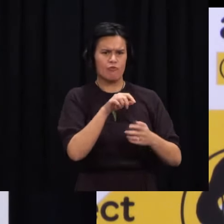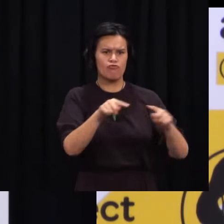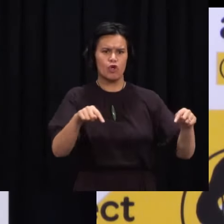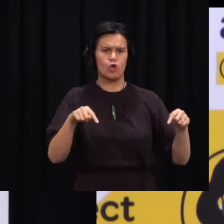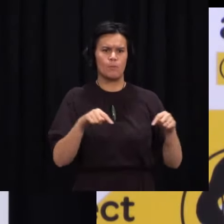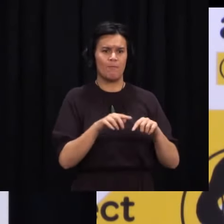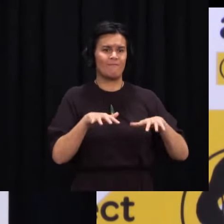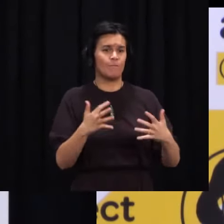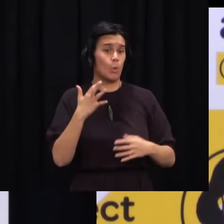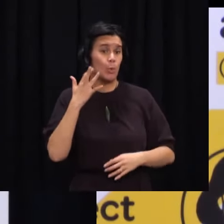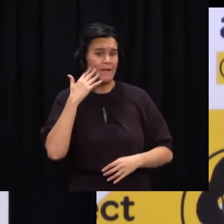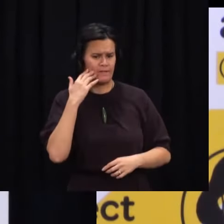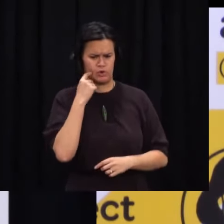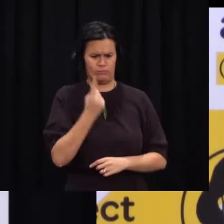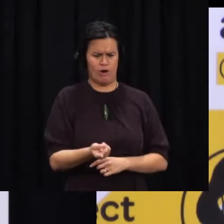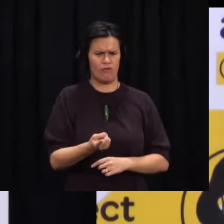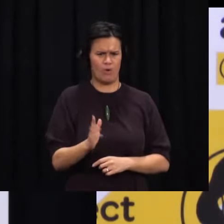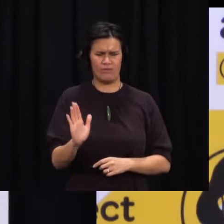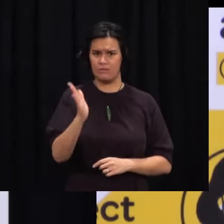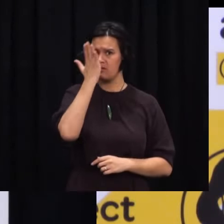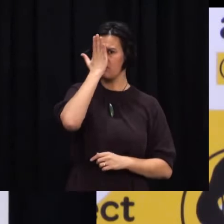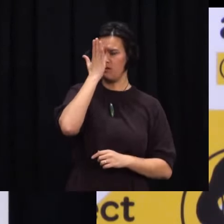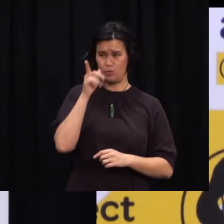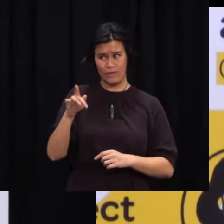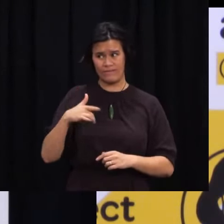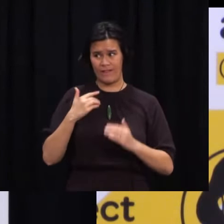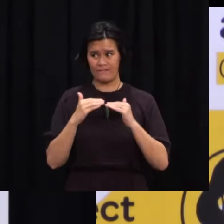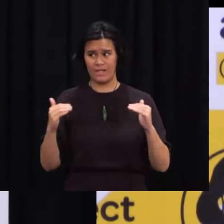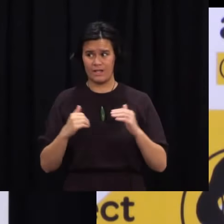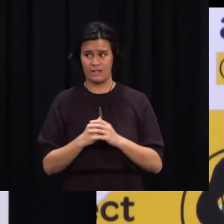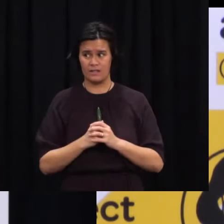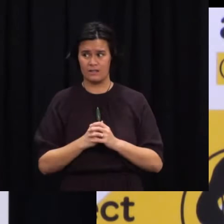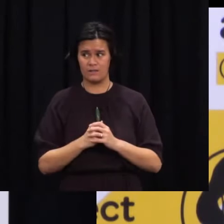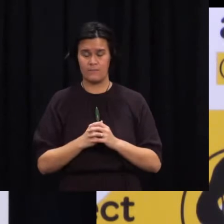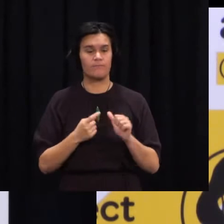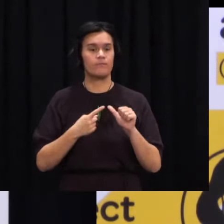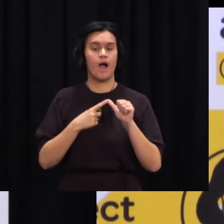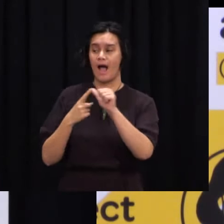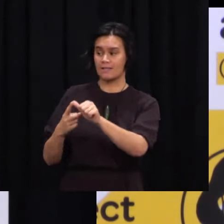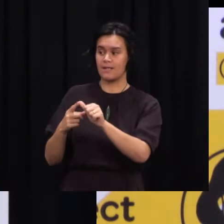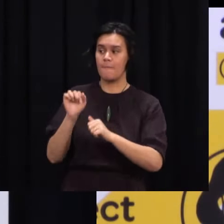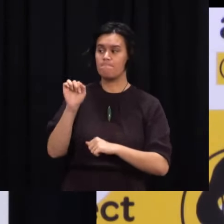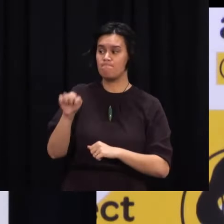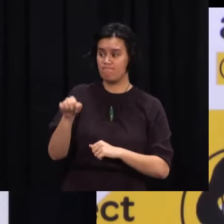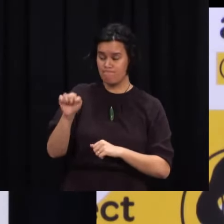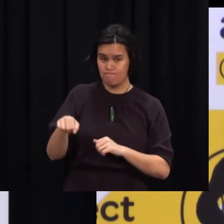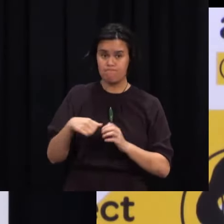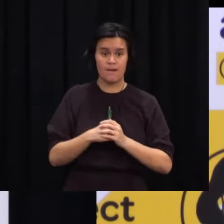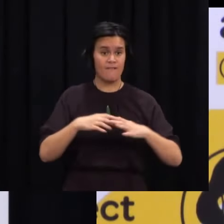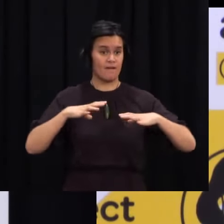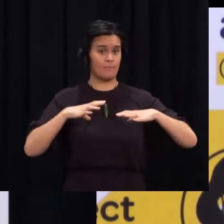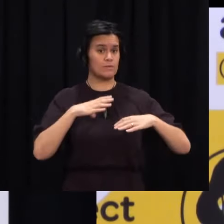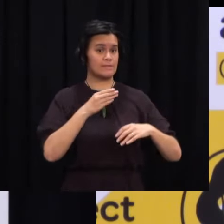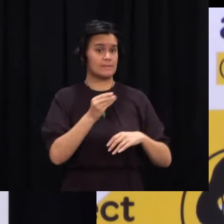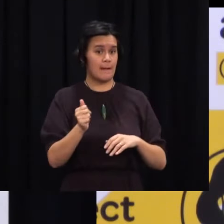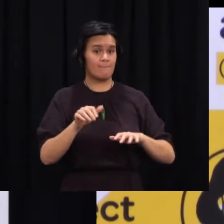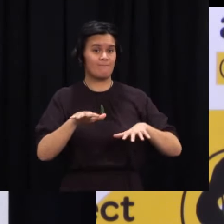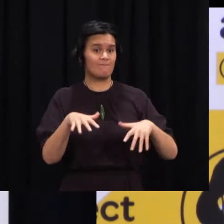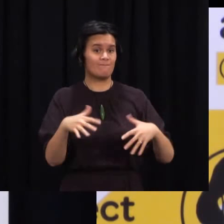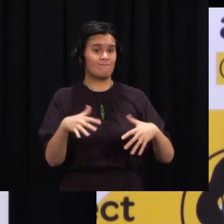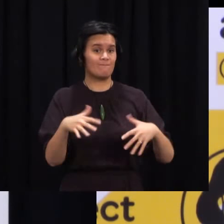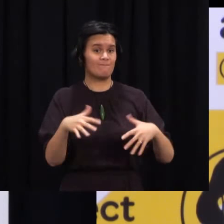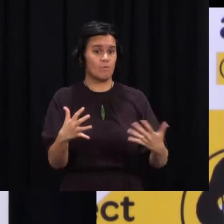people lining up flights, getting through the parts of tests, all that sort of stuff? So whilst they were last, I do believe they were still taken up,